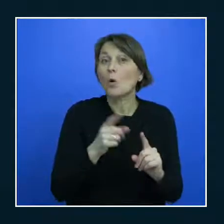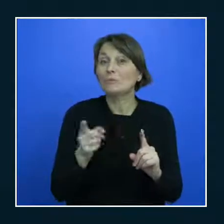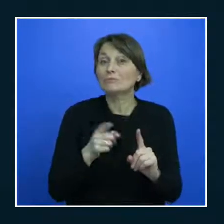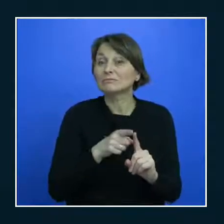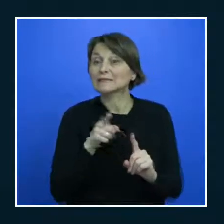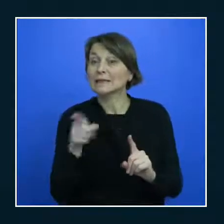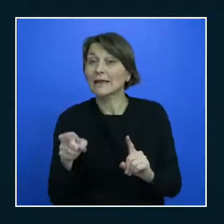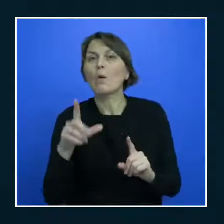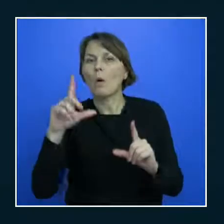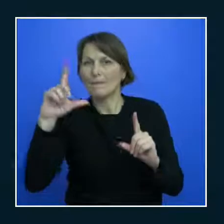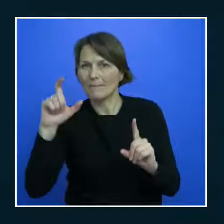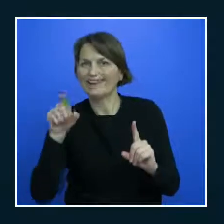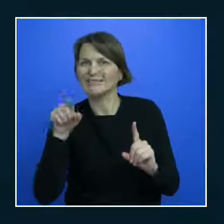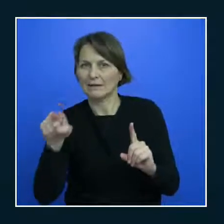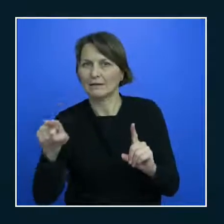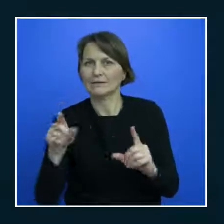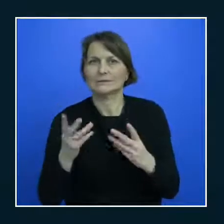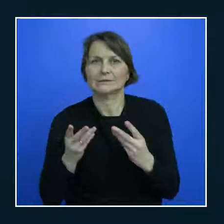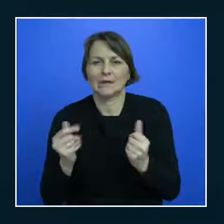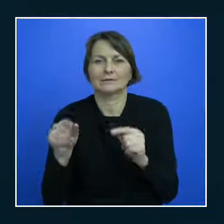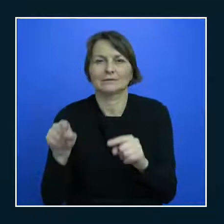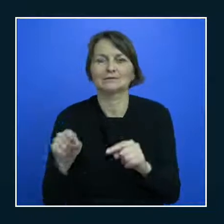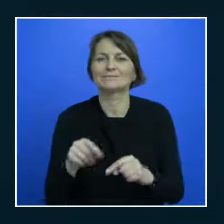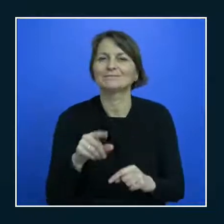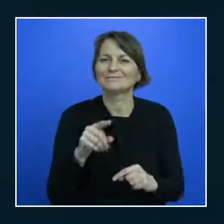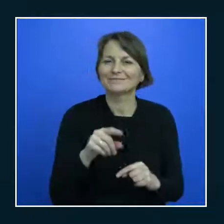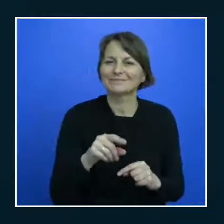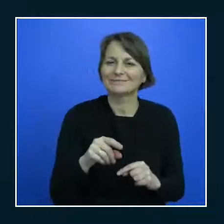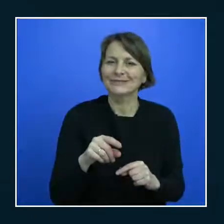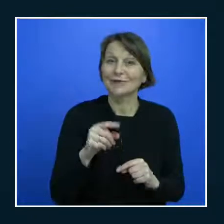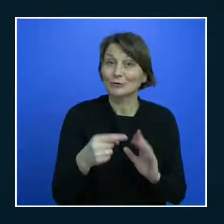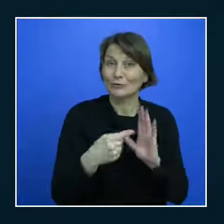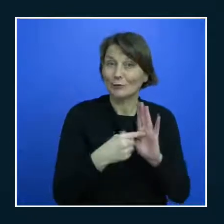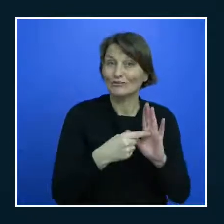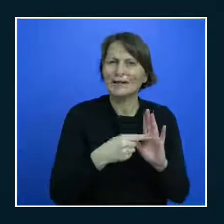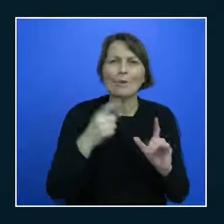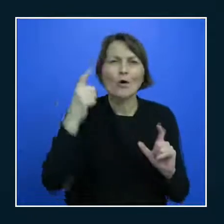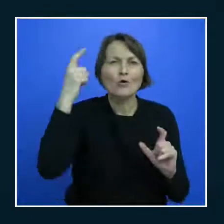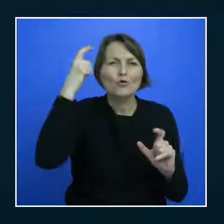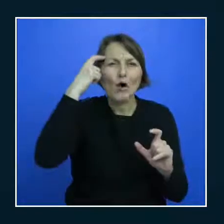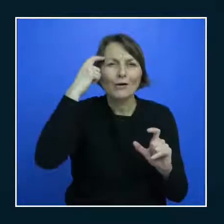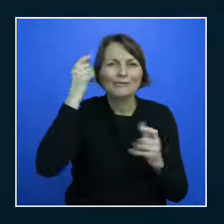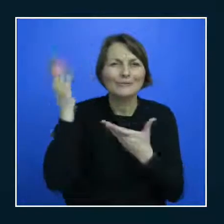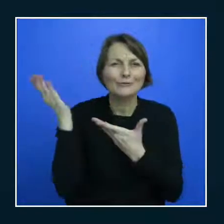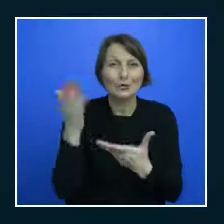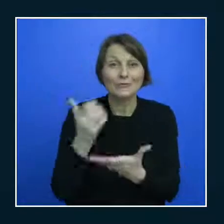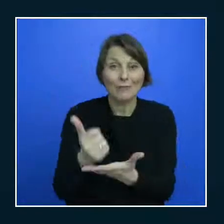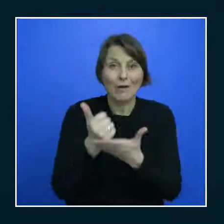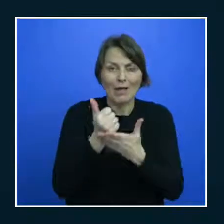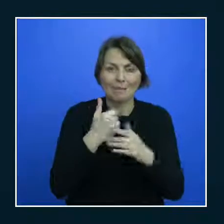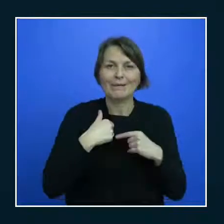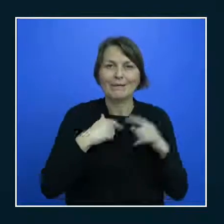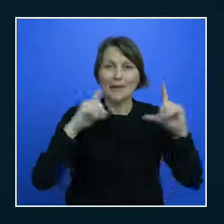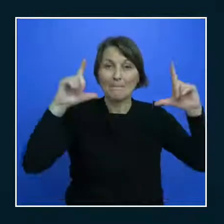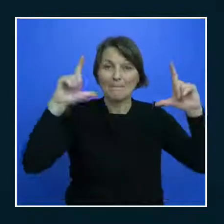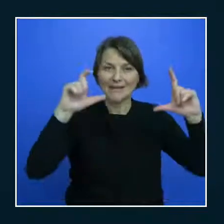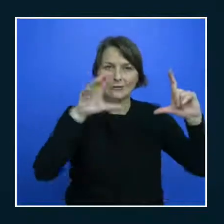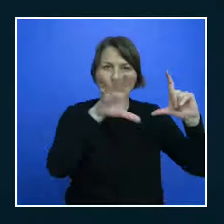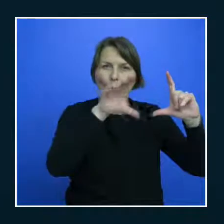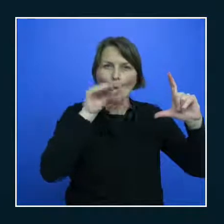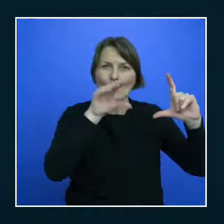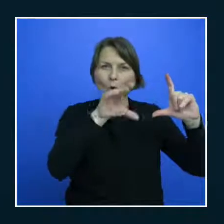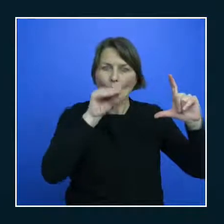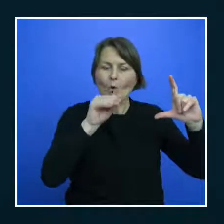do this skill. It will. You know how there's a cognitive service that will tell you what's in the picture. It will pull that out and add it to the index. And so now when